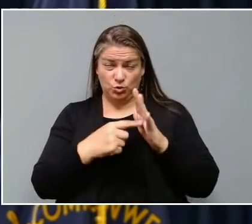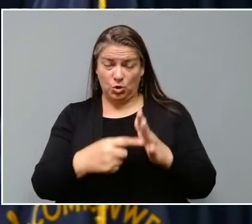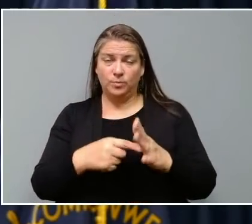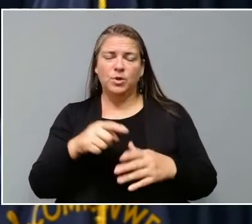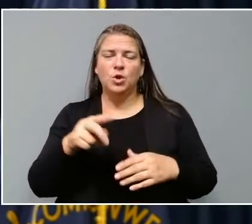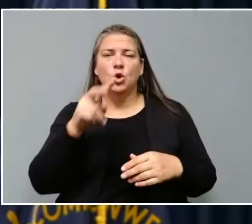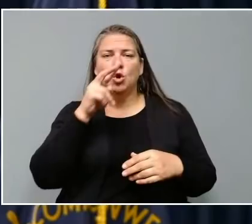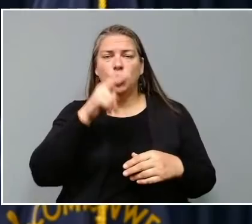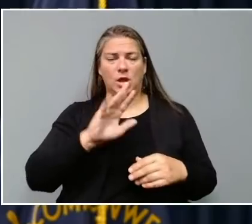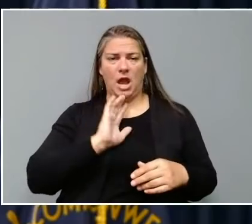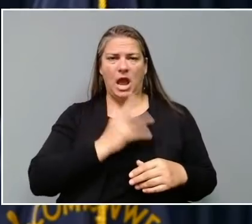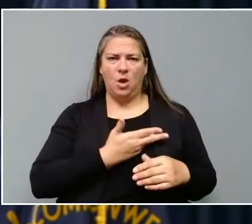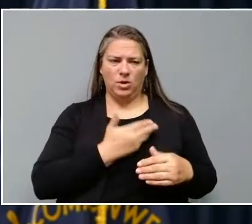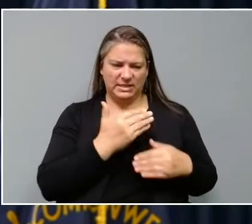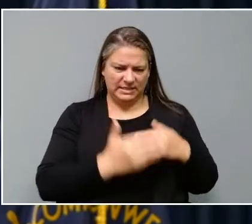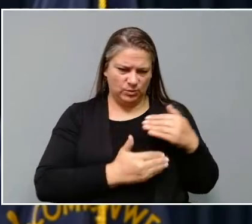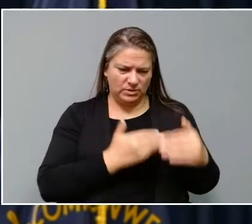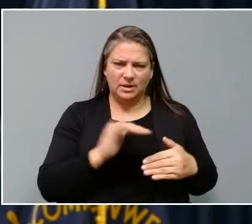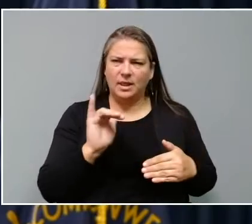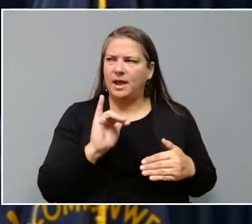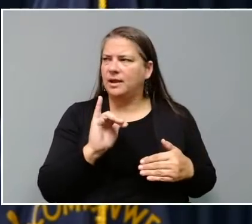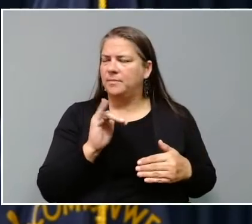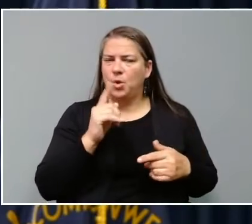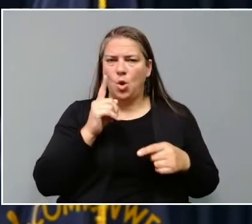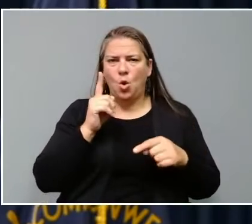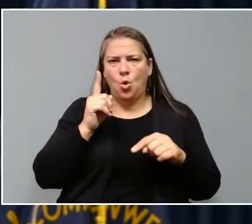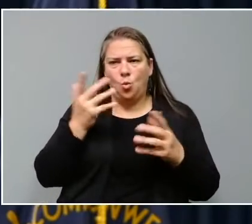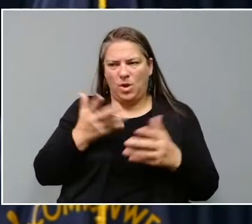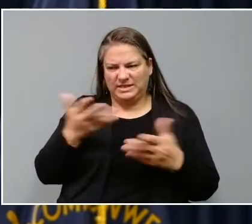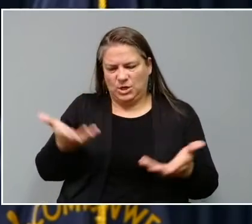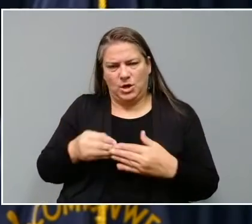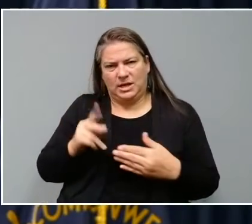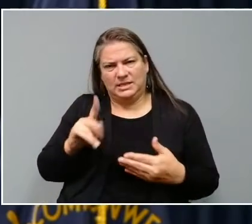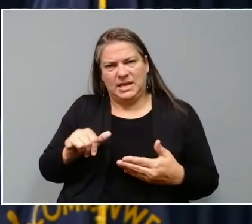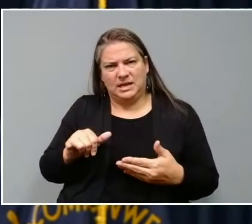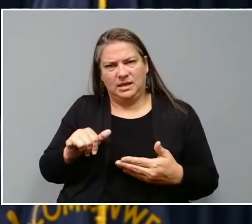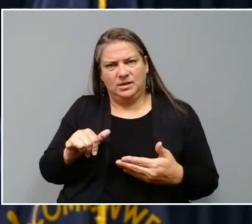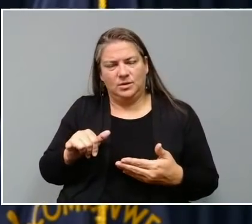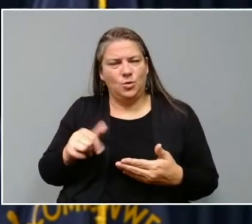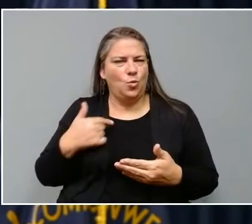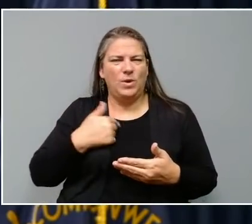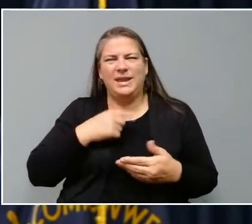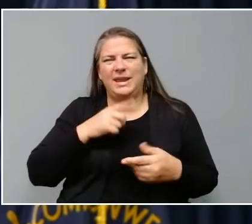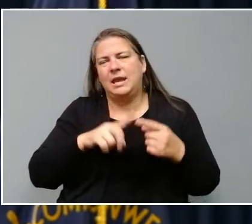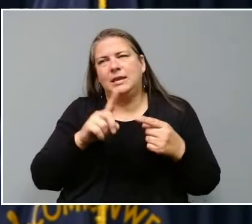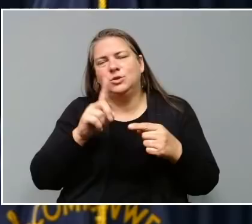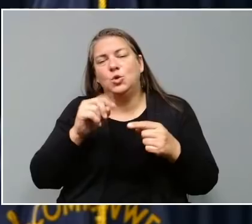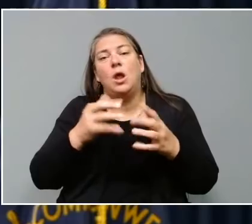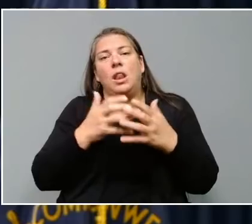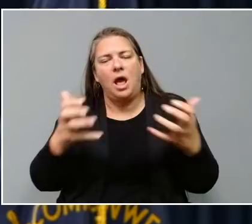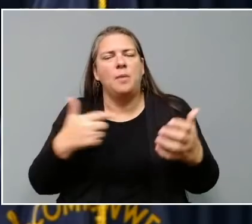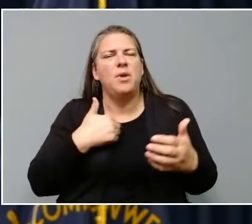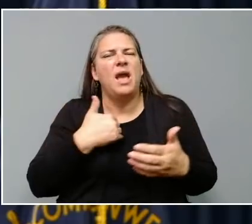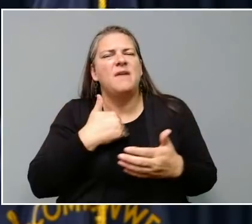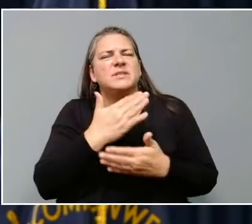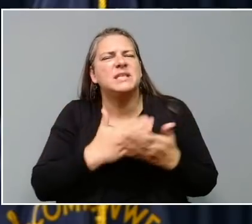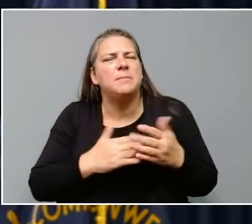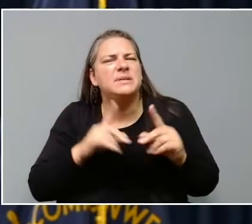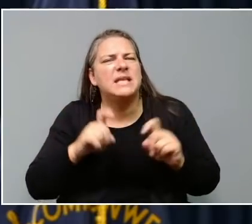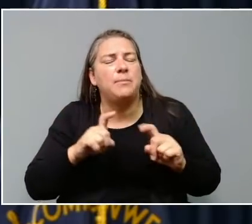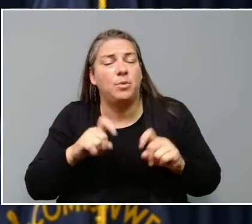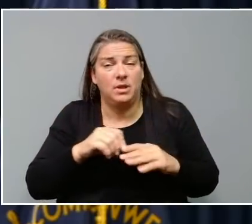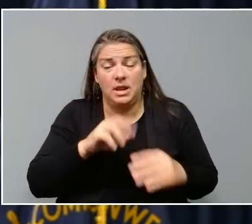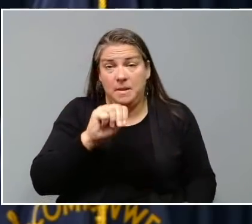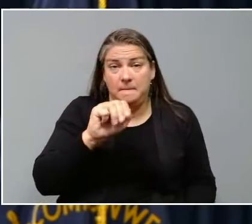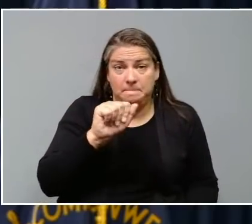sequencing, what we do in Kentucky, what variant are we dealing with? And we're not able to do a lot of it, but we do get a decent sample. In May, we were talking about